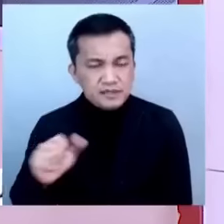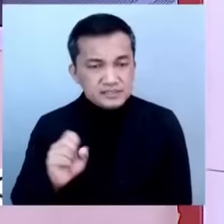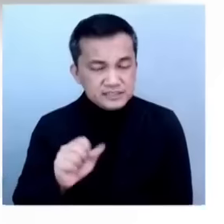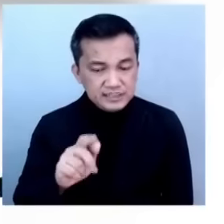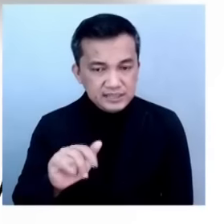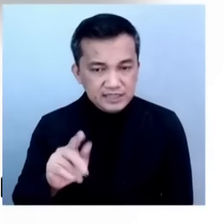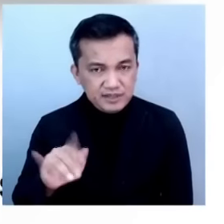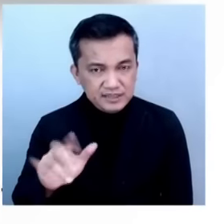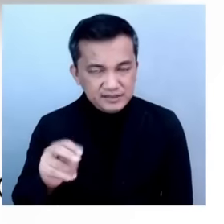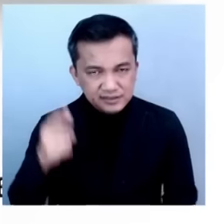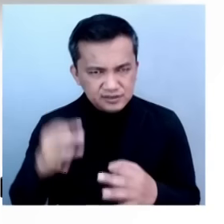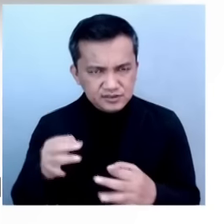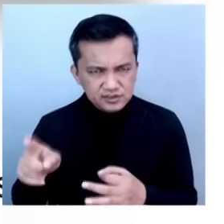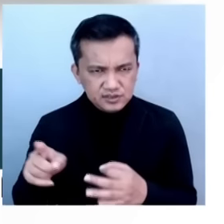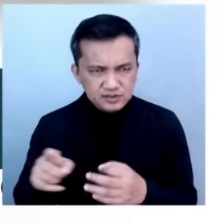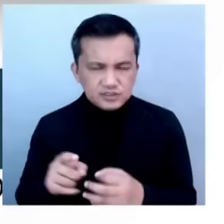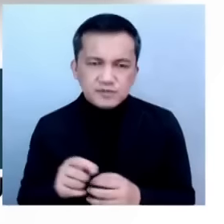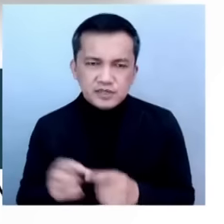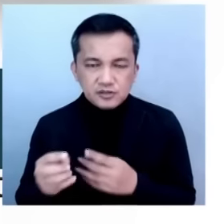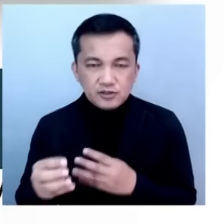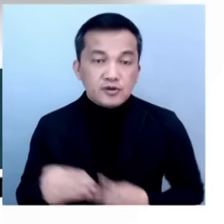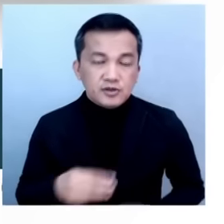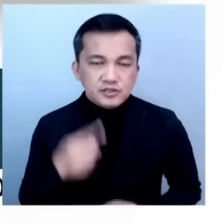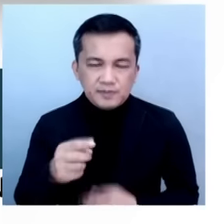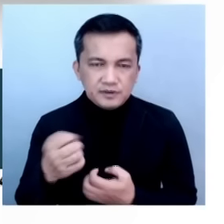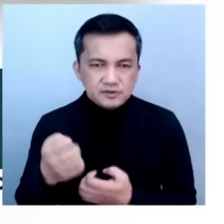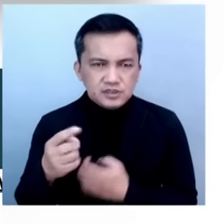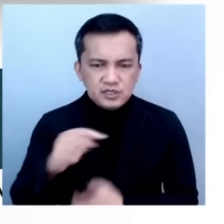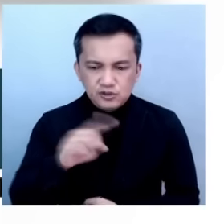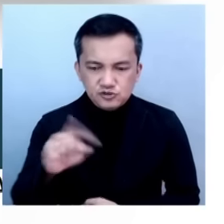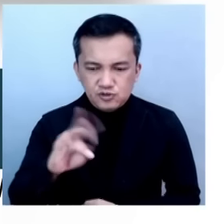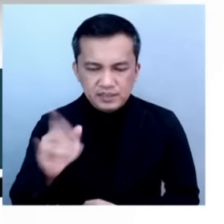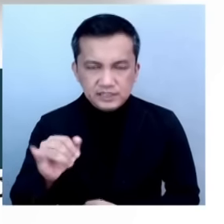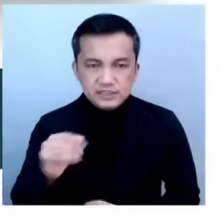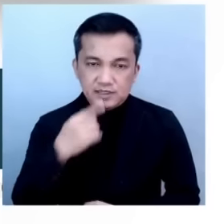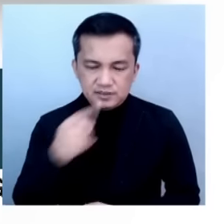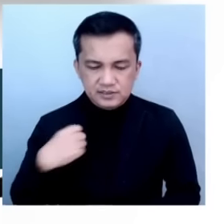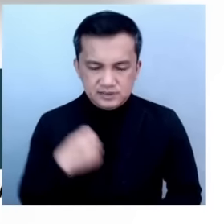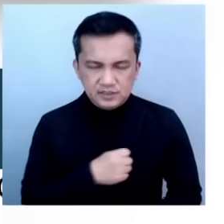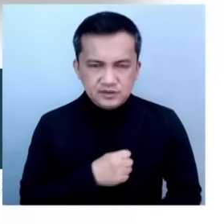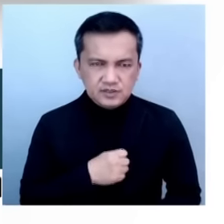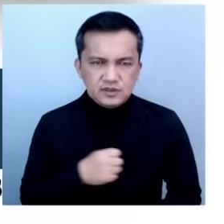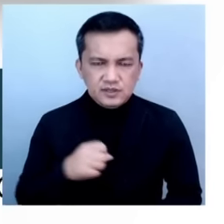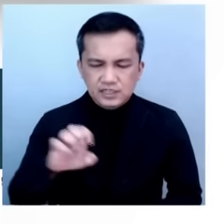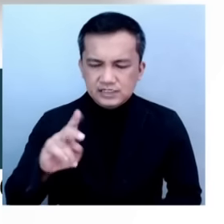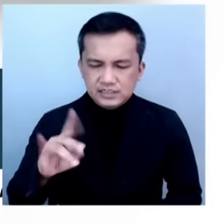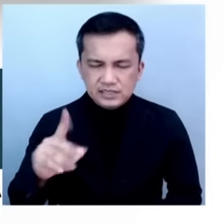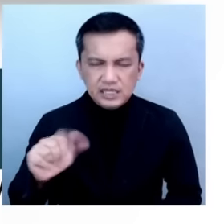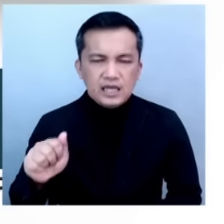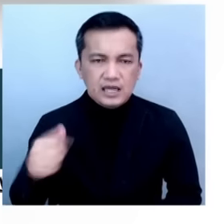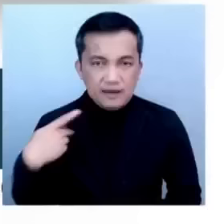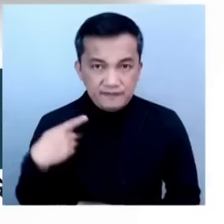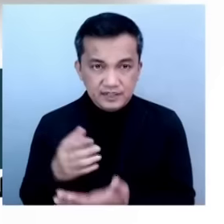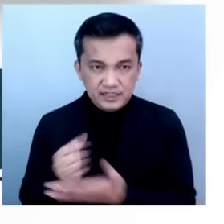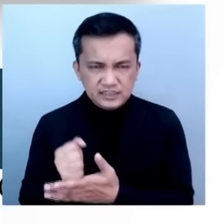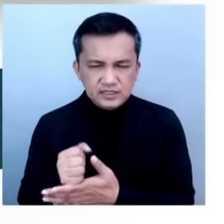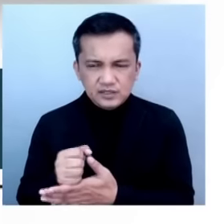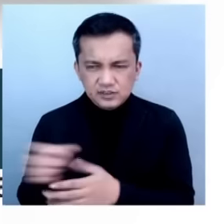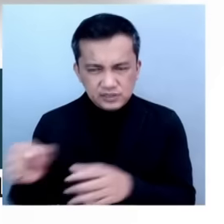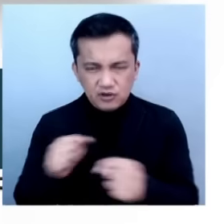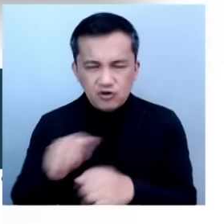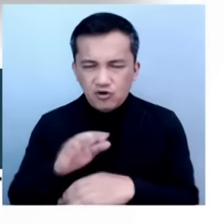scam case. Senate President Juan Miguel Zubiri says Senator Estrada has the right to exhaust all legal means. Zubiri adds, until the